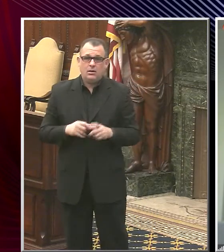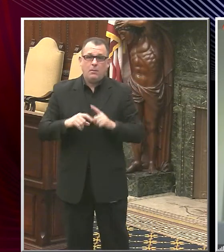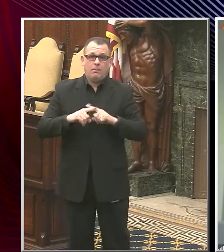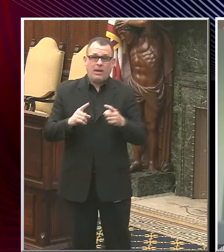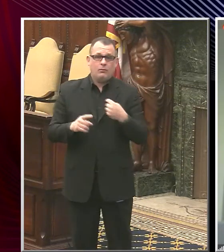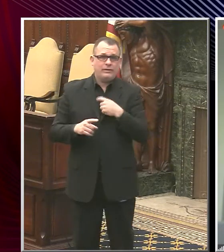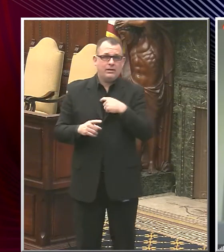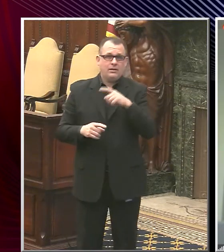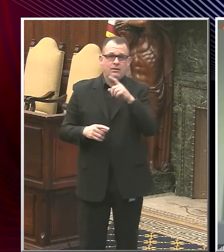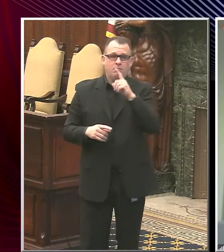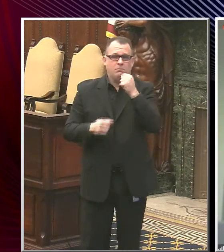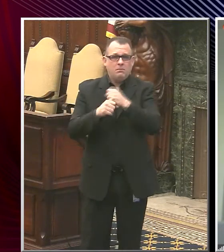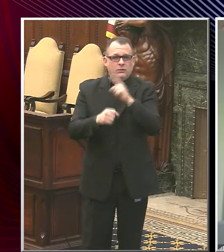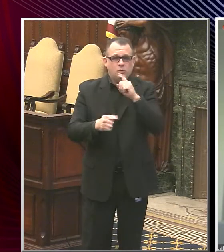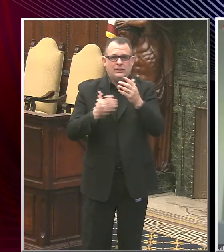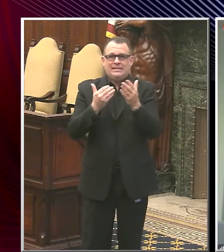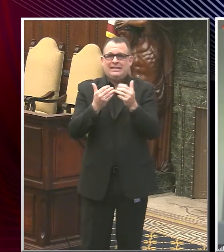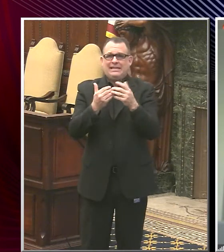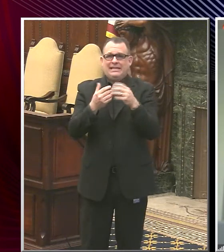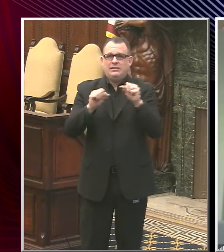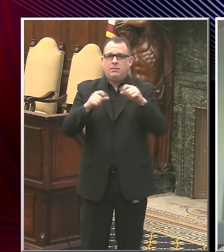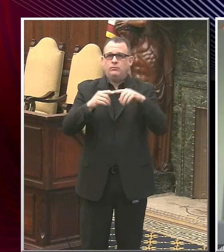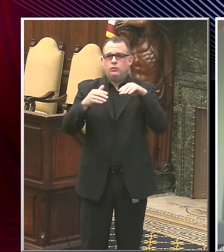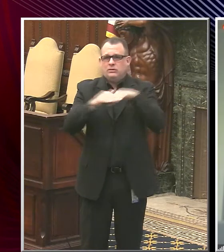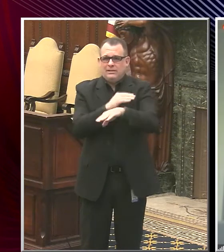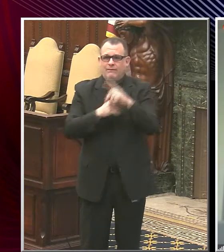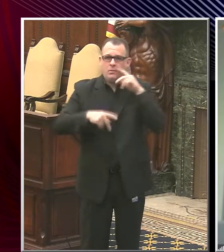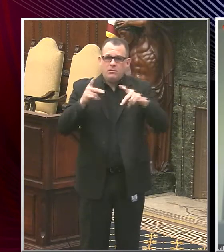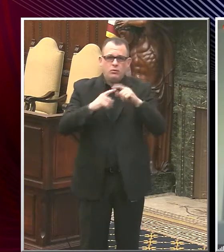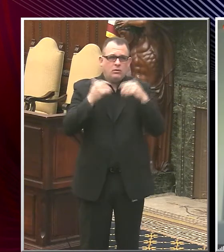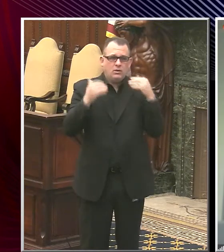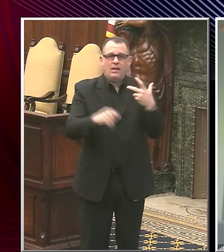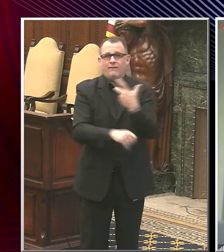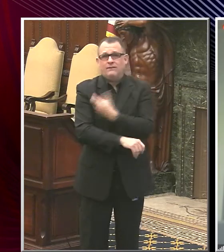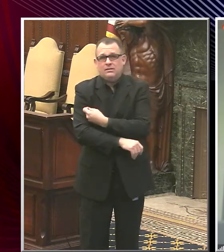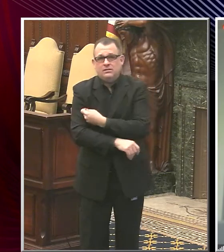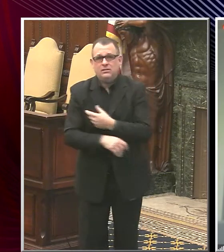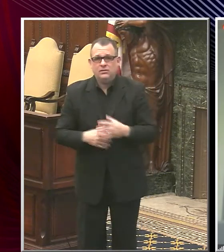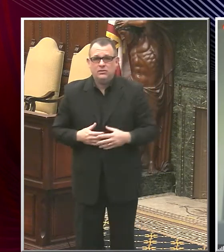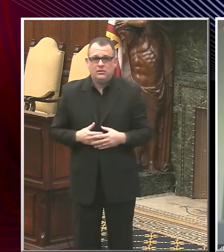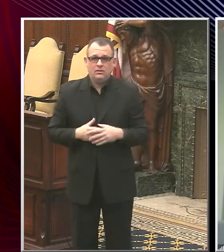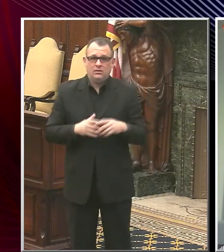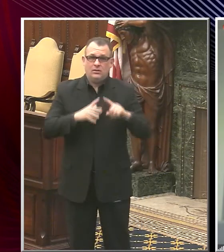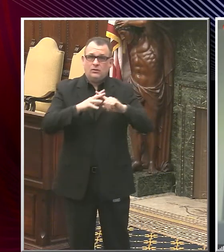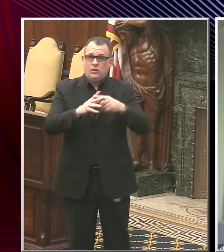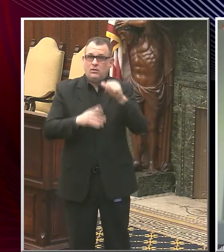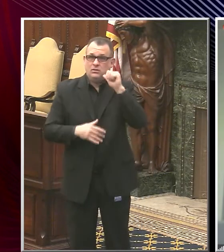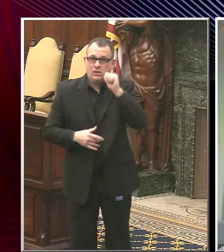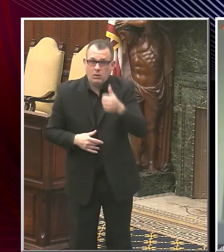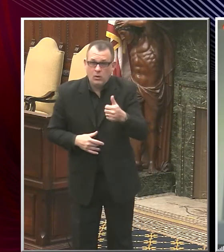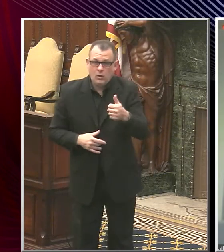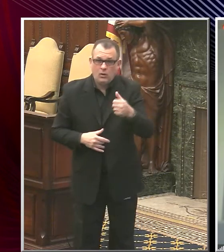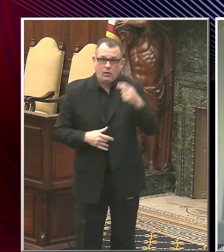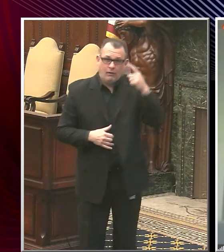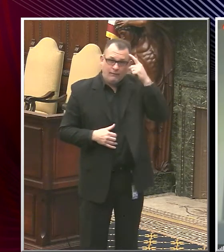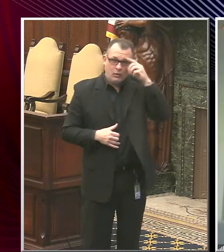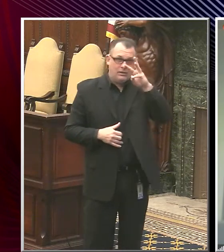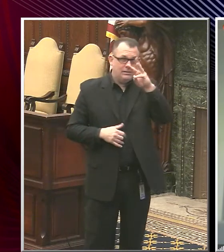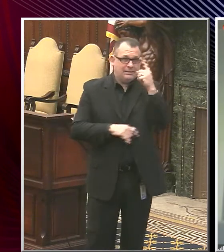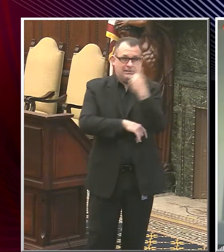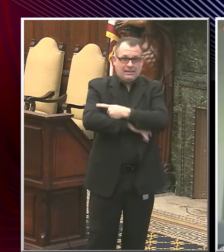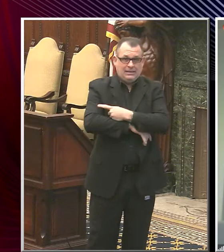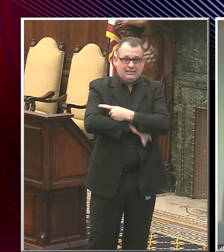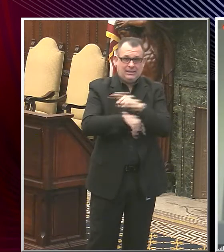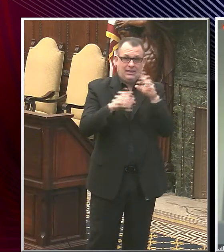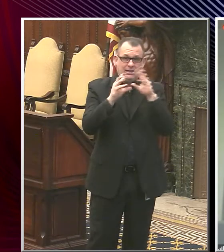make it easy as easy as possible for people to get vaccinated. So starting tomorrow, for the next 6 days at the convention